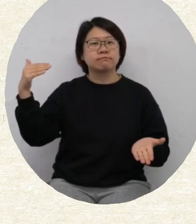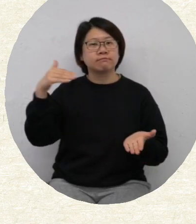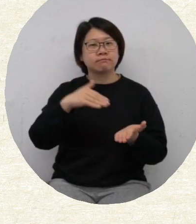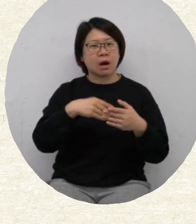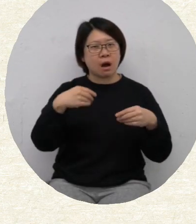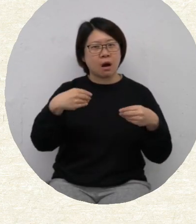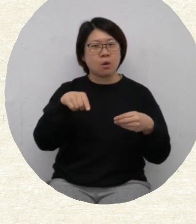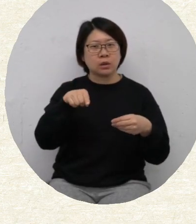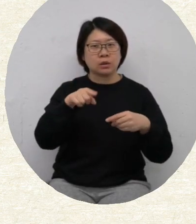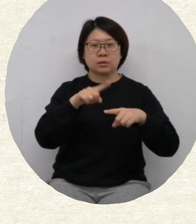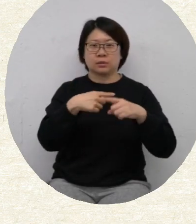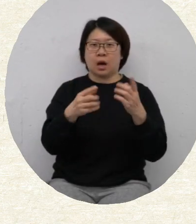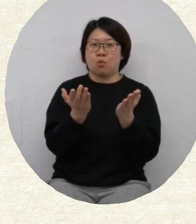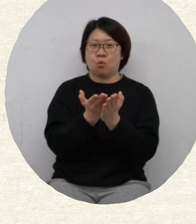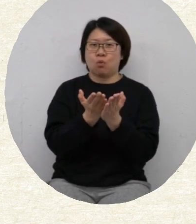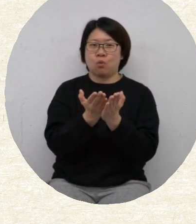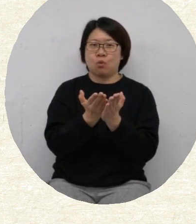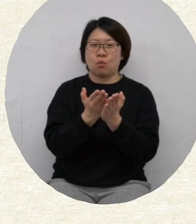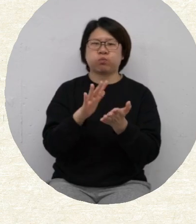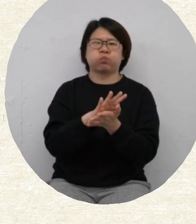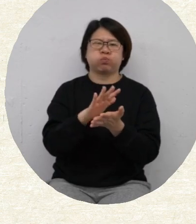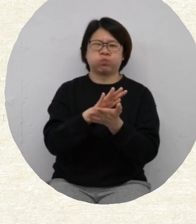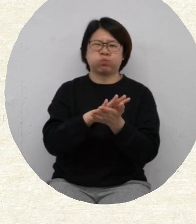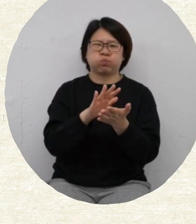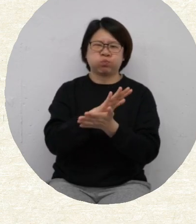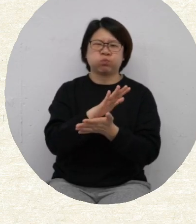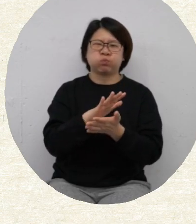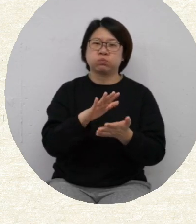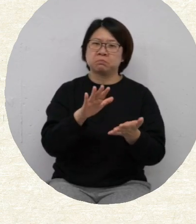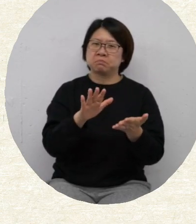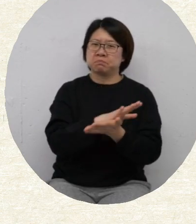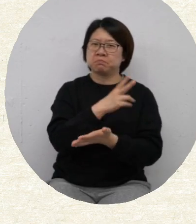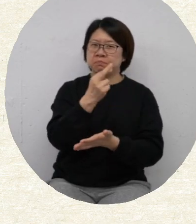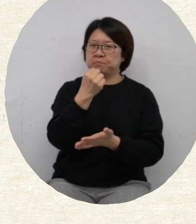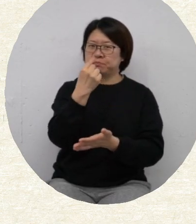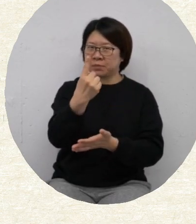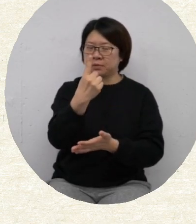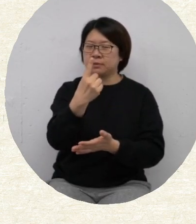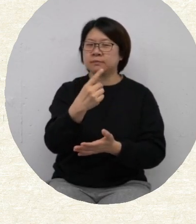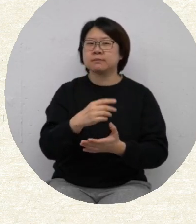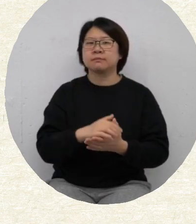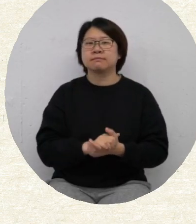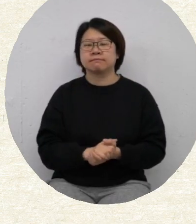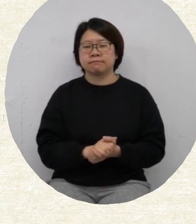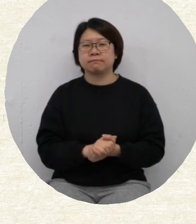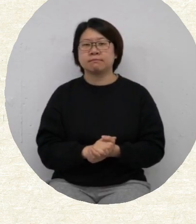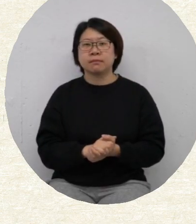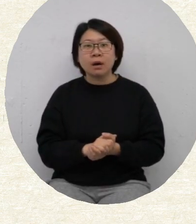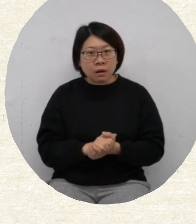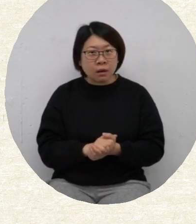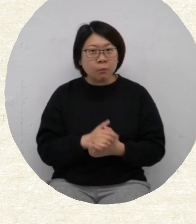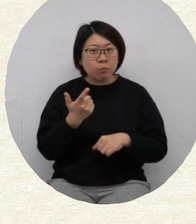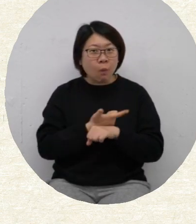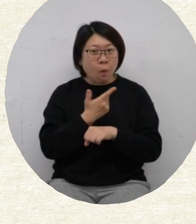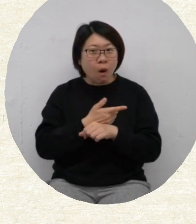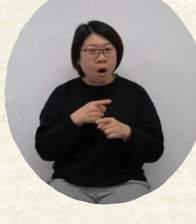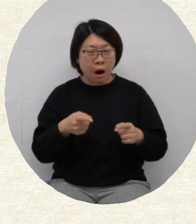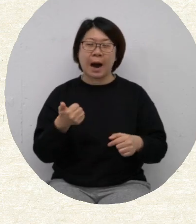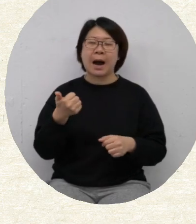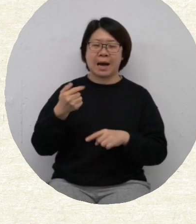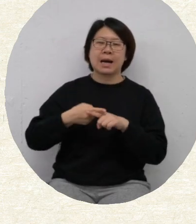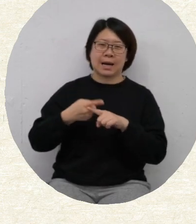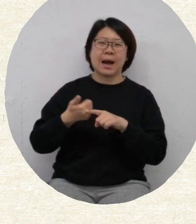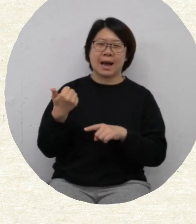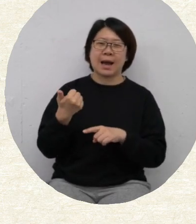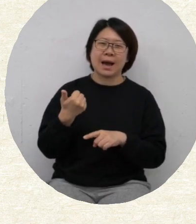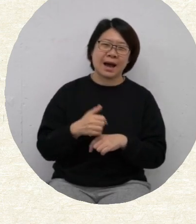Sure. So I've been teaching at the University of Kansas now for 21 years, I think. That long?